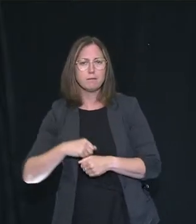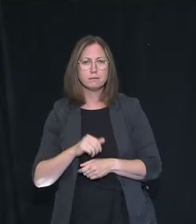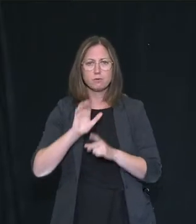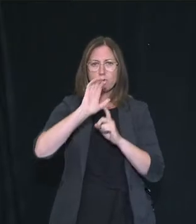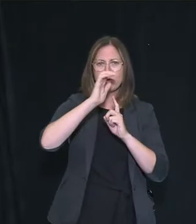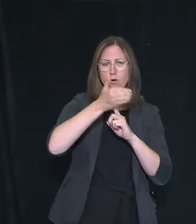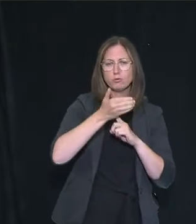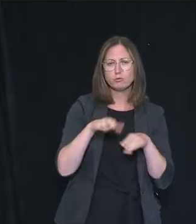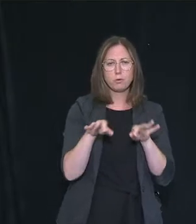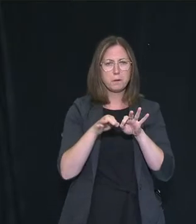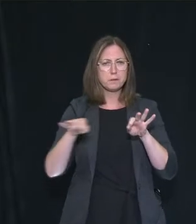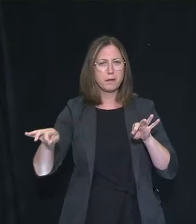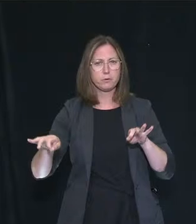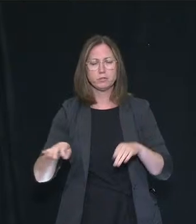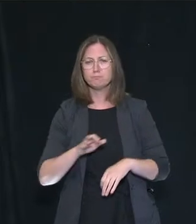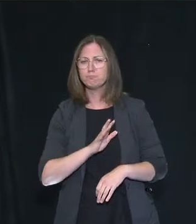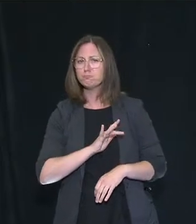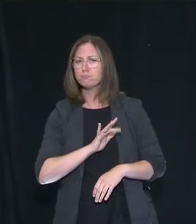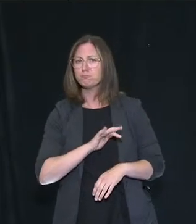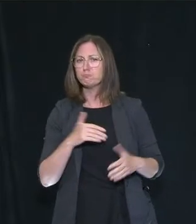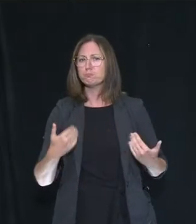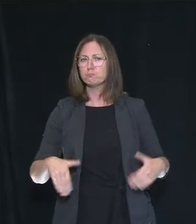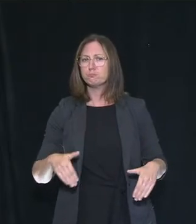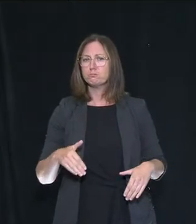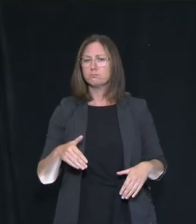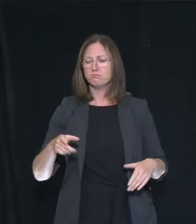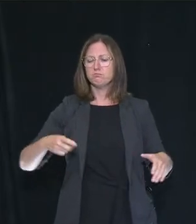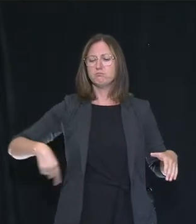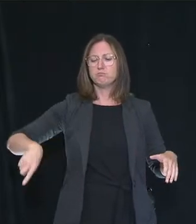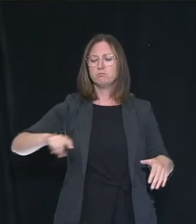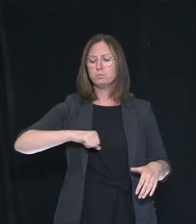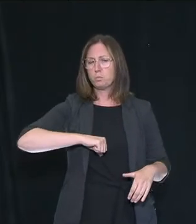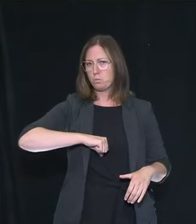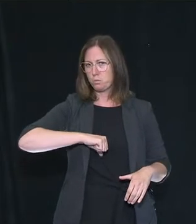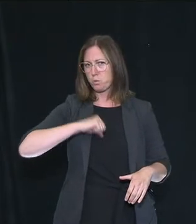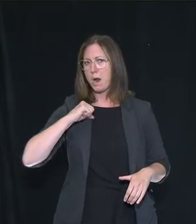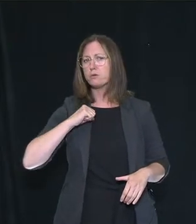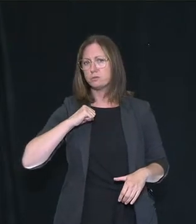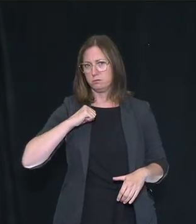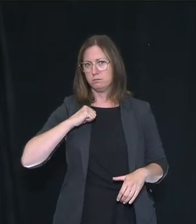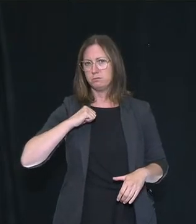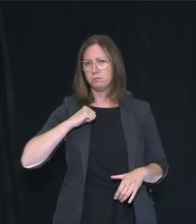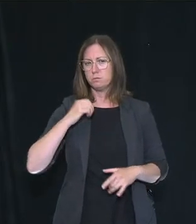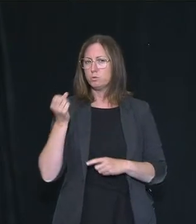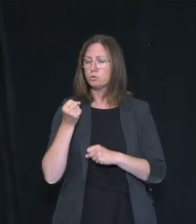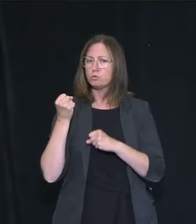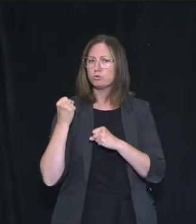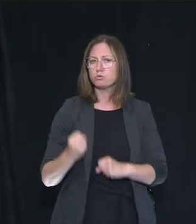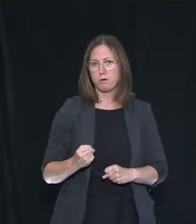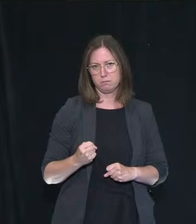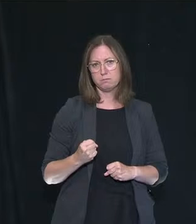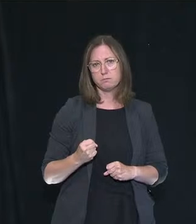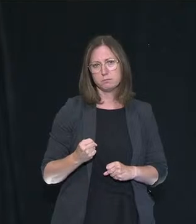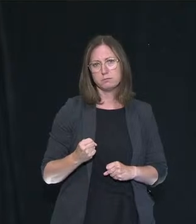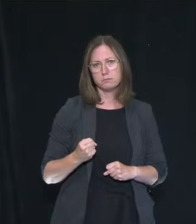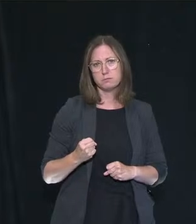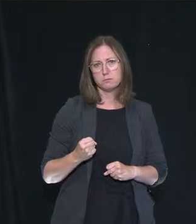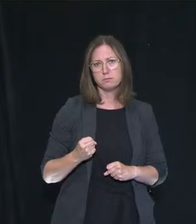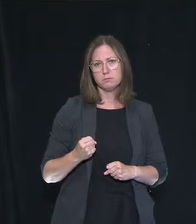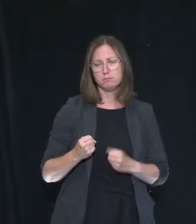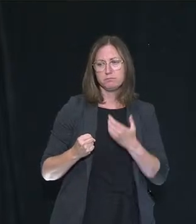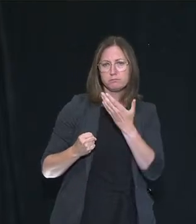language. They are all proud. They are all strong.